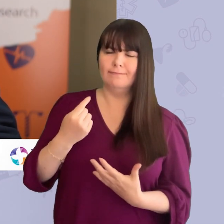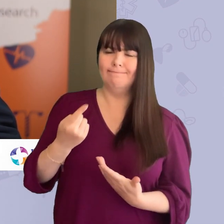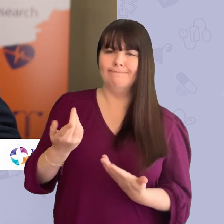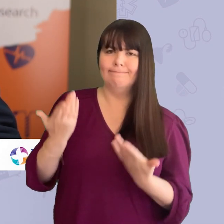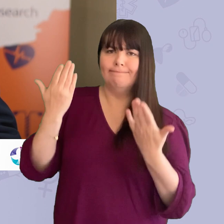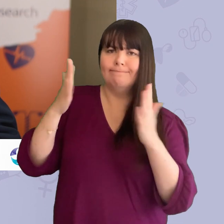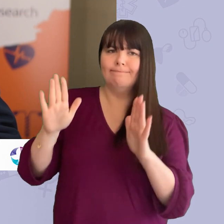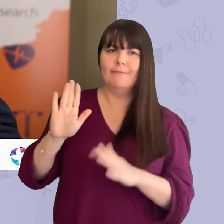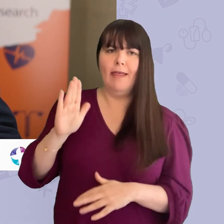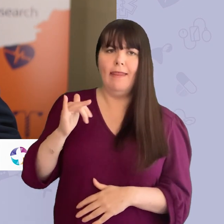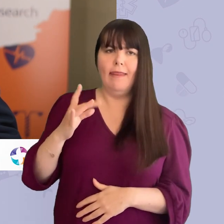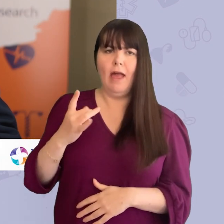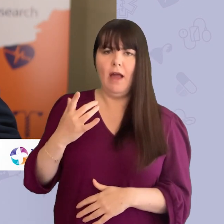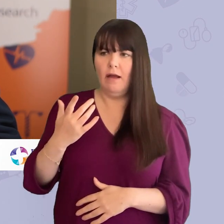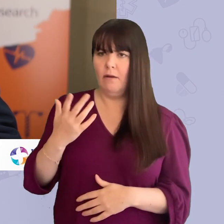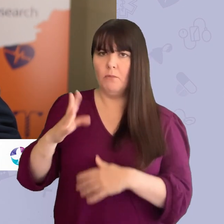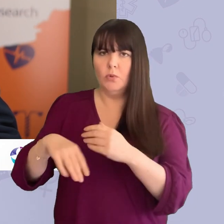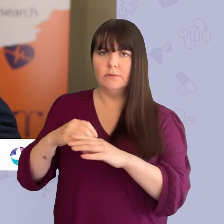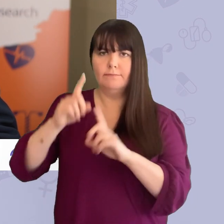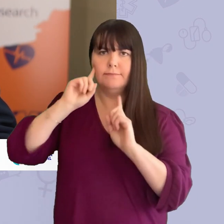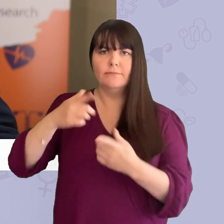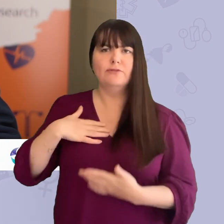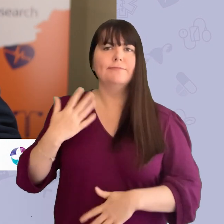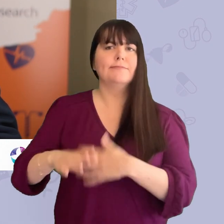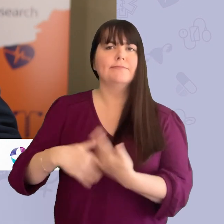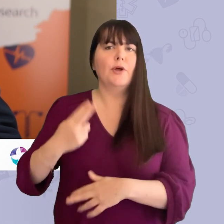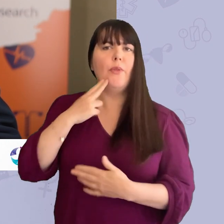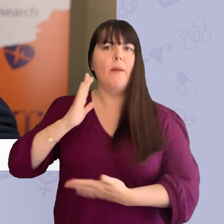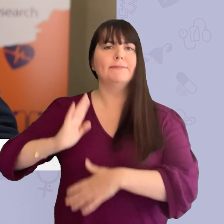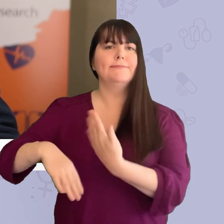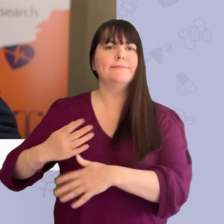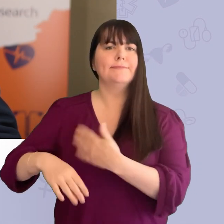into what's going on and also potential embarrassment